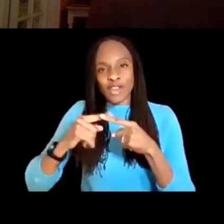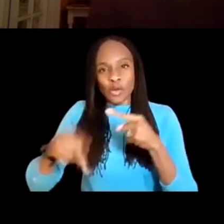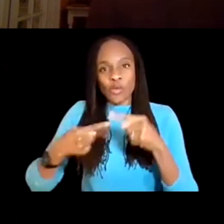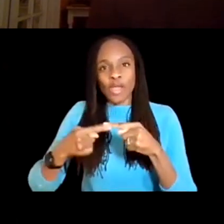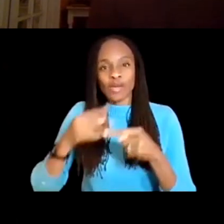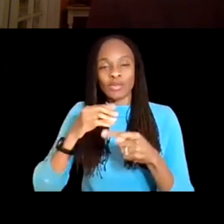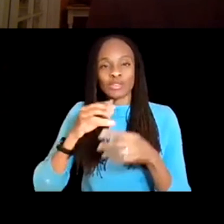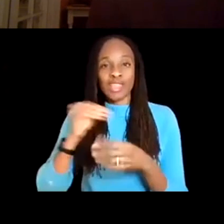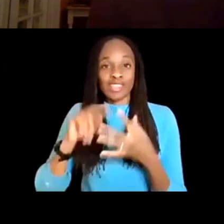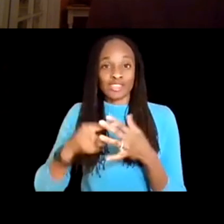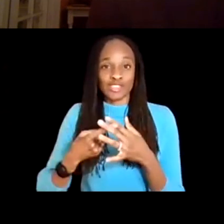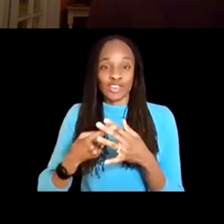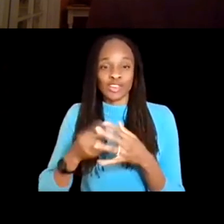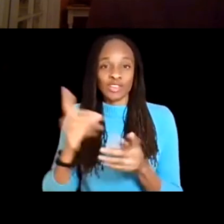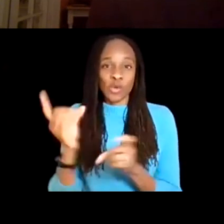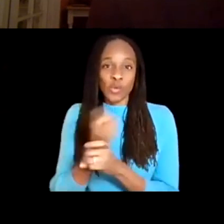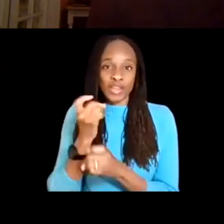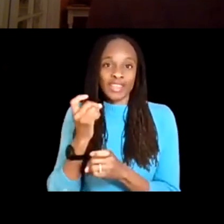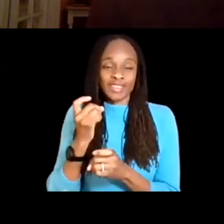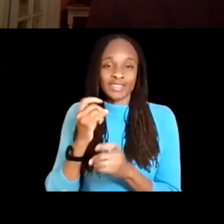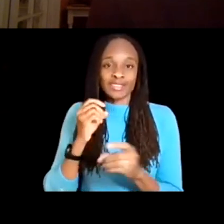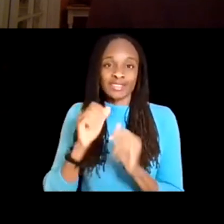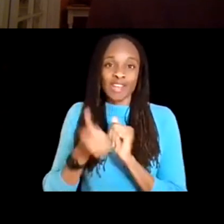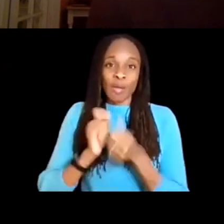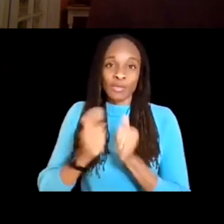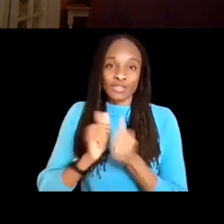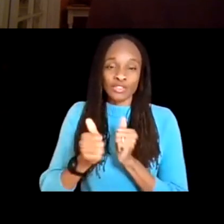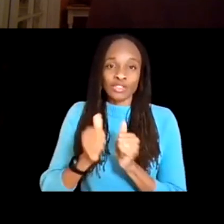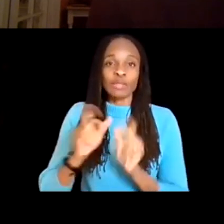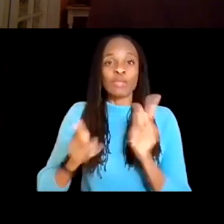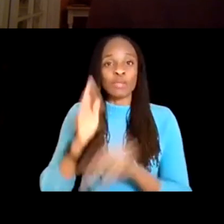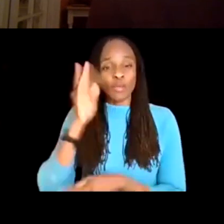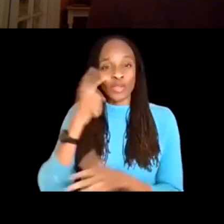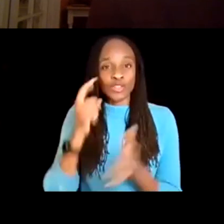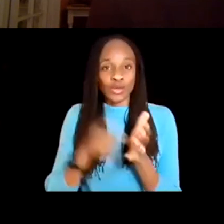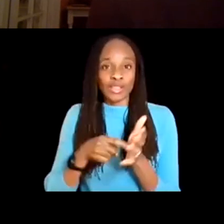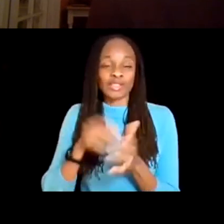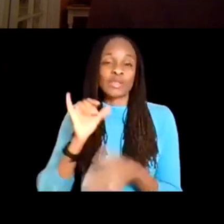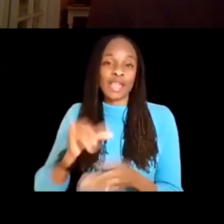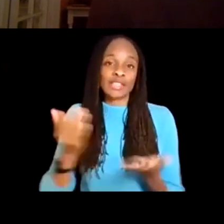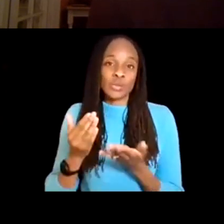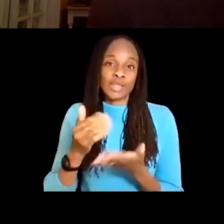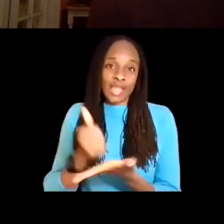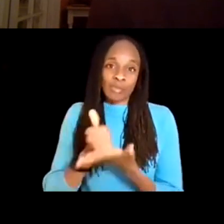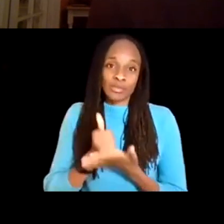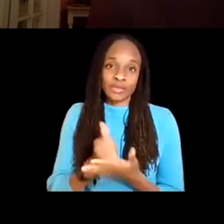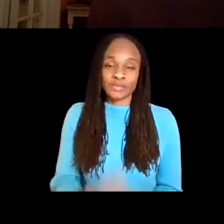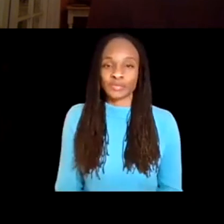are gonna take notice. And so that's what helped me.